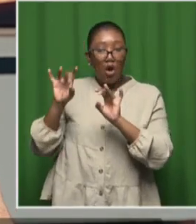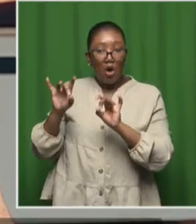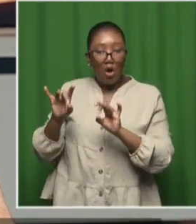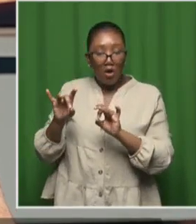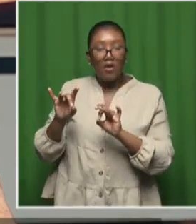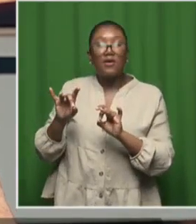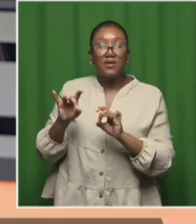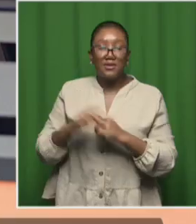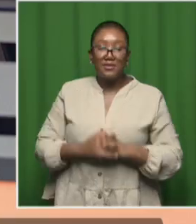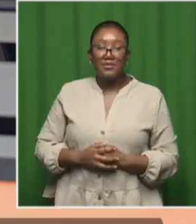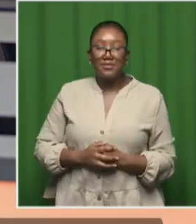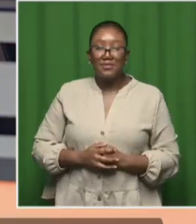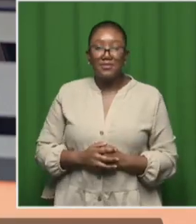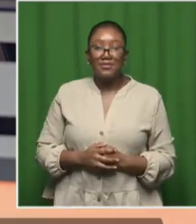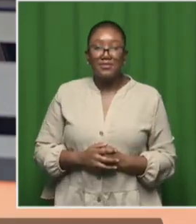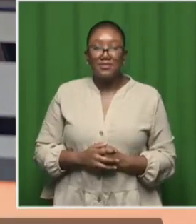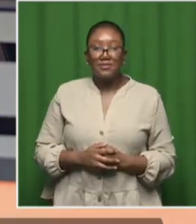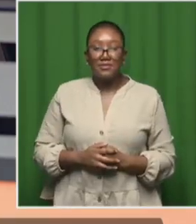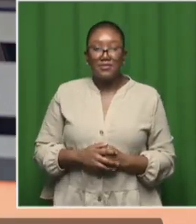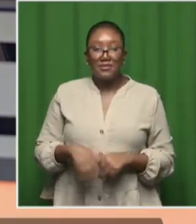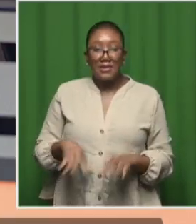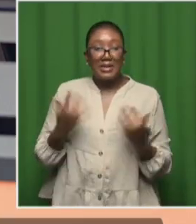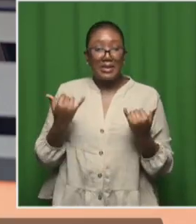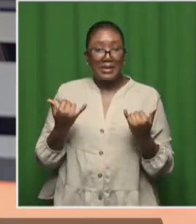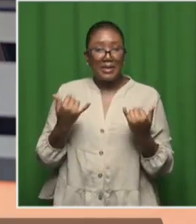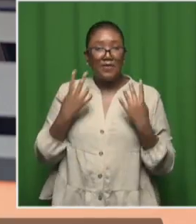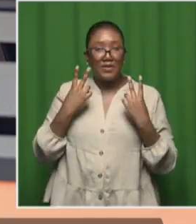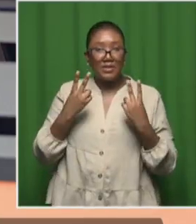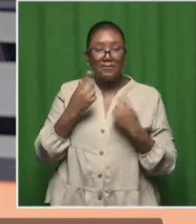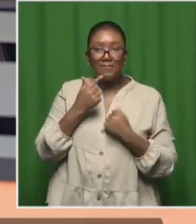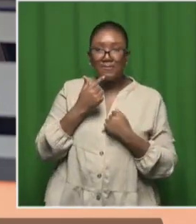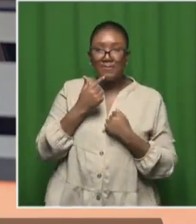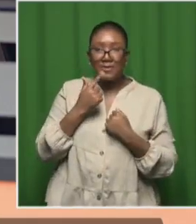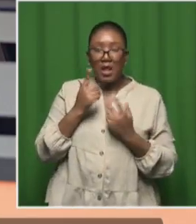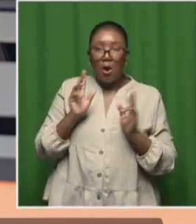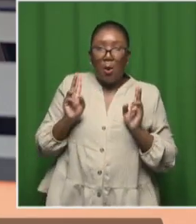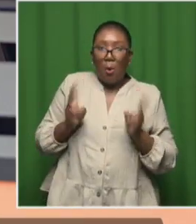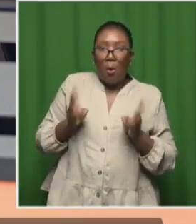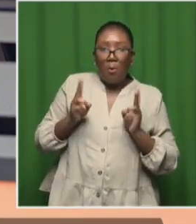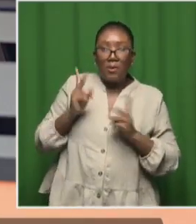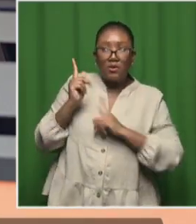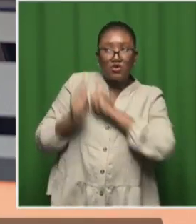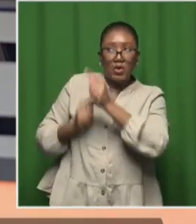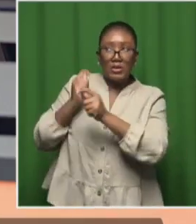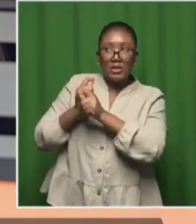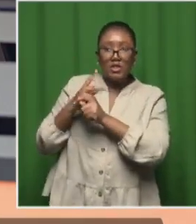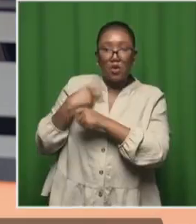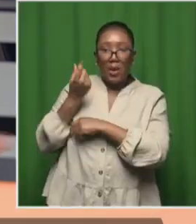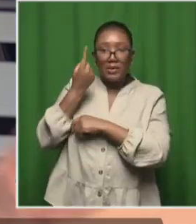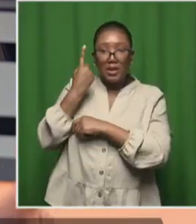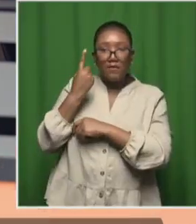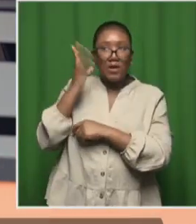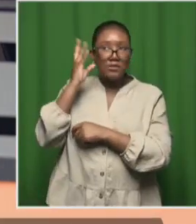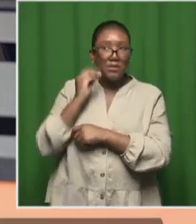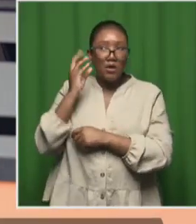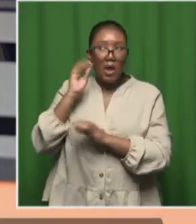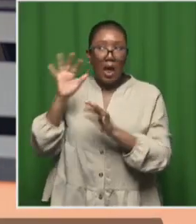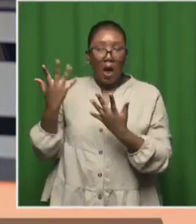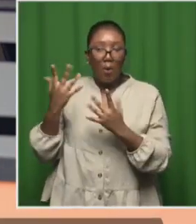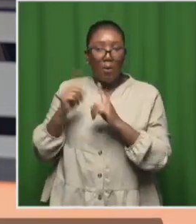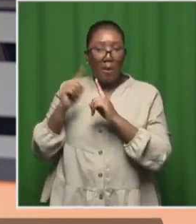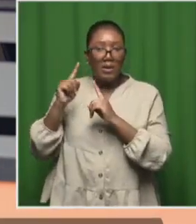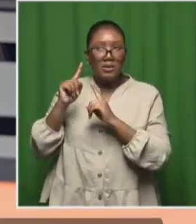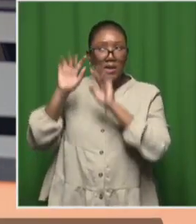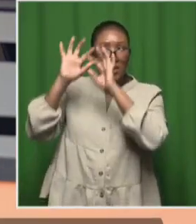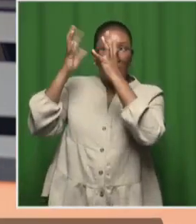Astronomer. Because challenging traditional means of experiencing the universe, I mean, this comes to the fore. I wonder how you managed to tackle